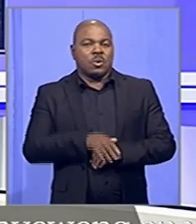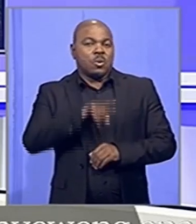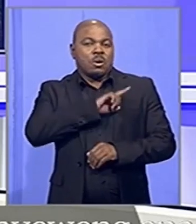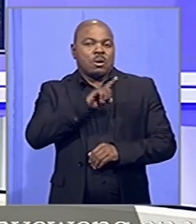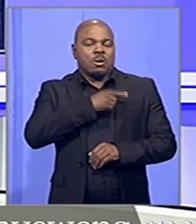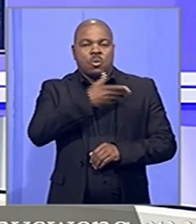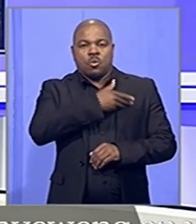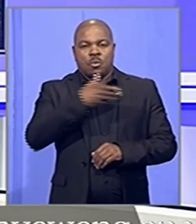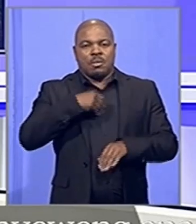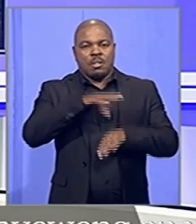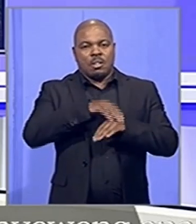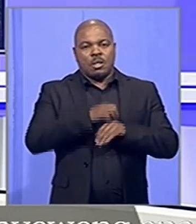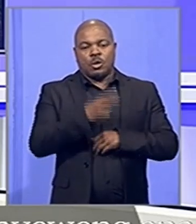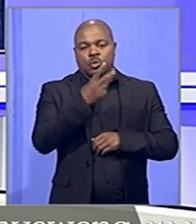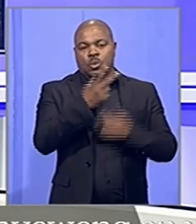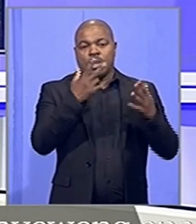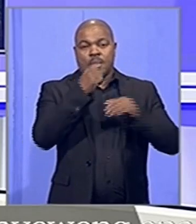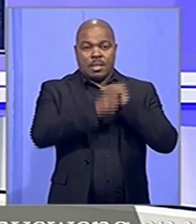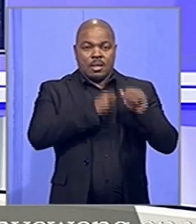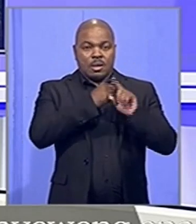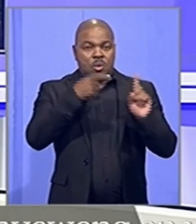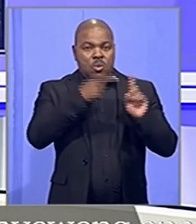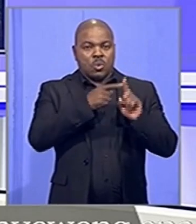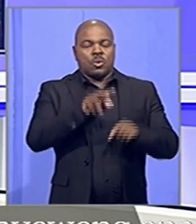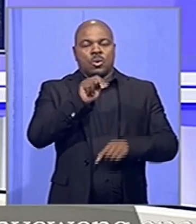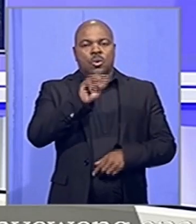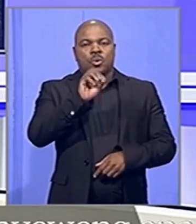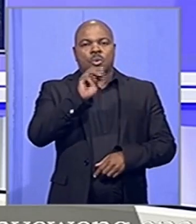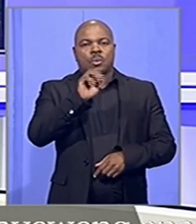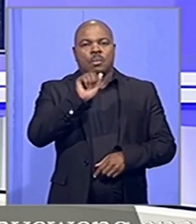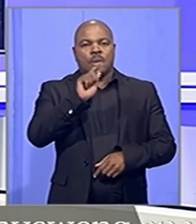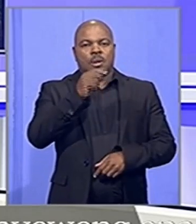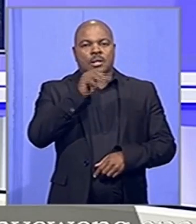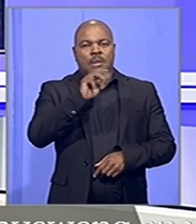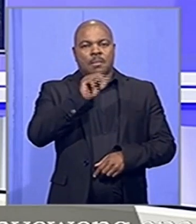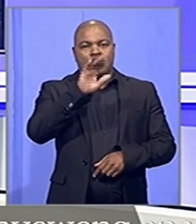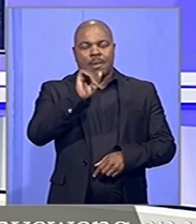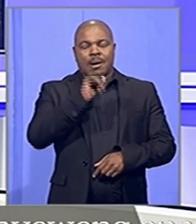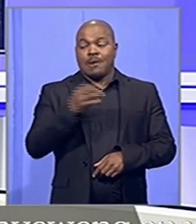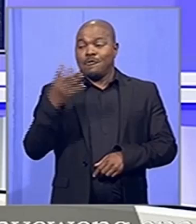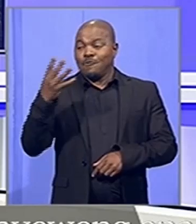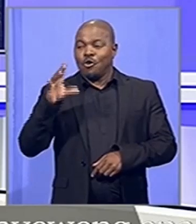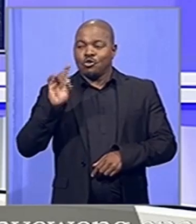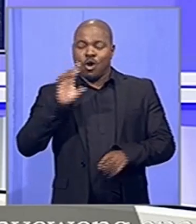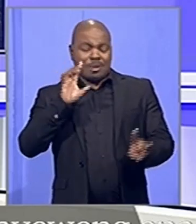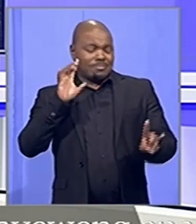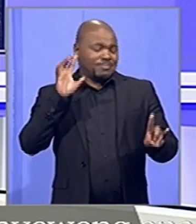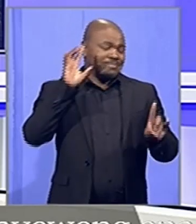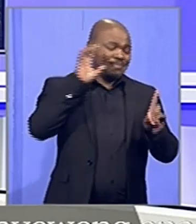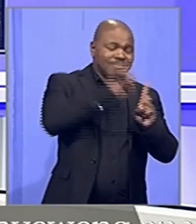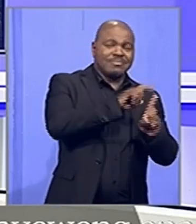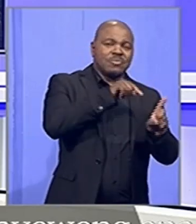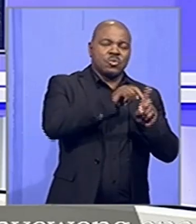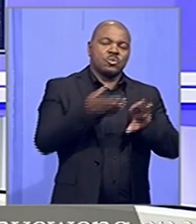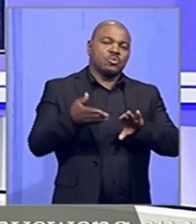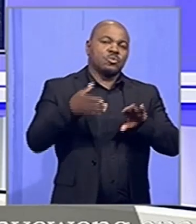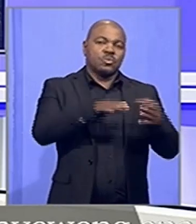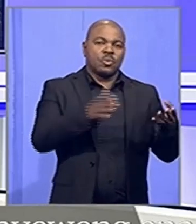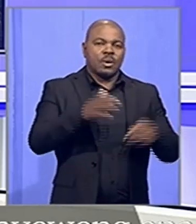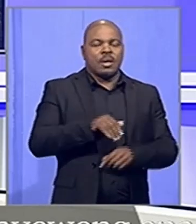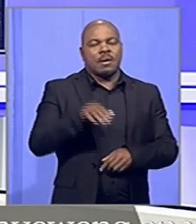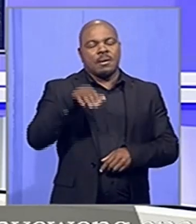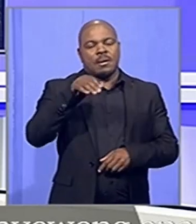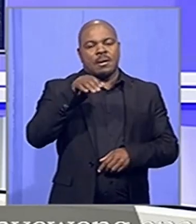dilemo tse 20 a nang le metserobedi Nomathemba Kweleta a harolwe ke di-pitbull tse 4 ho fihlela hlokahala Namibia Bloemfontein ka